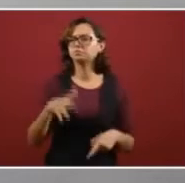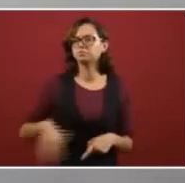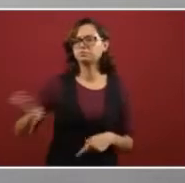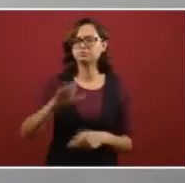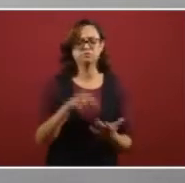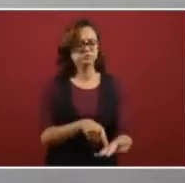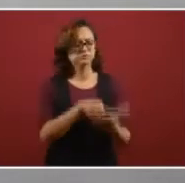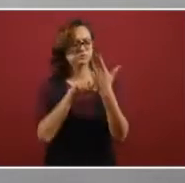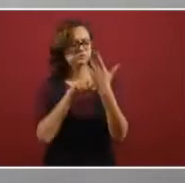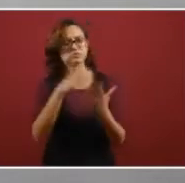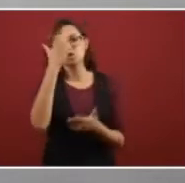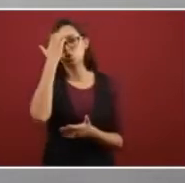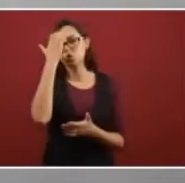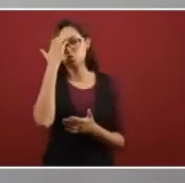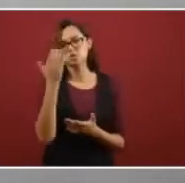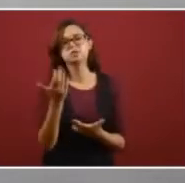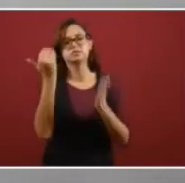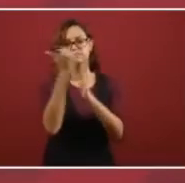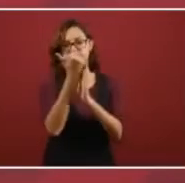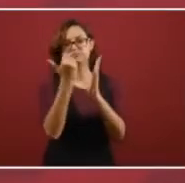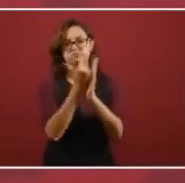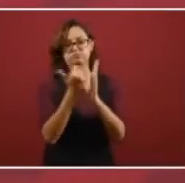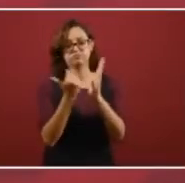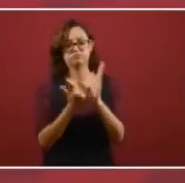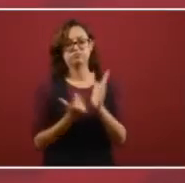so that they will know what